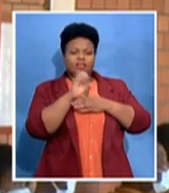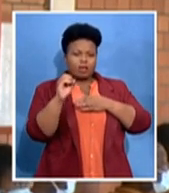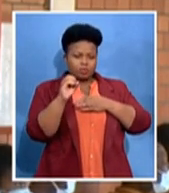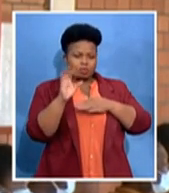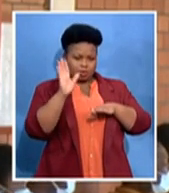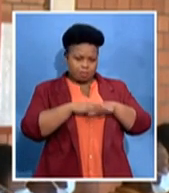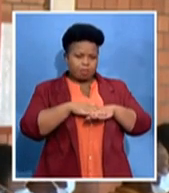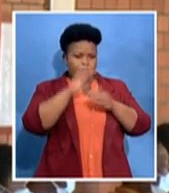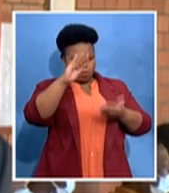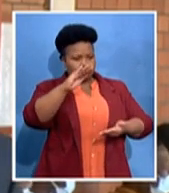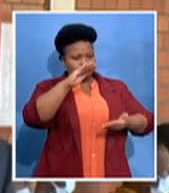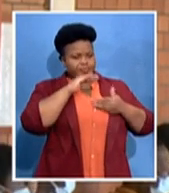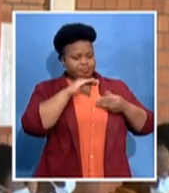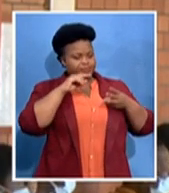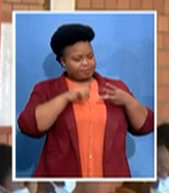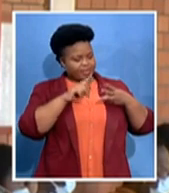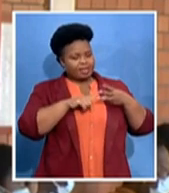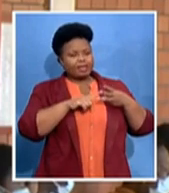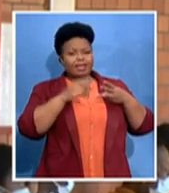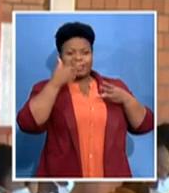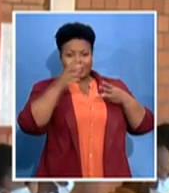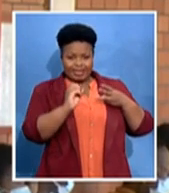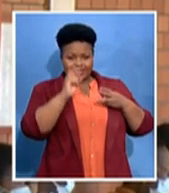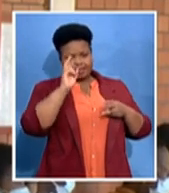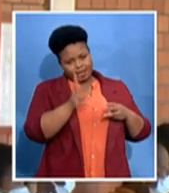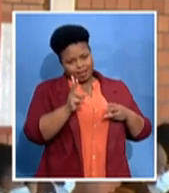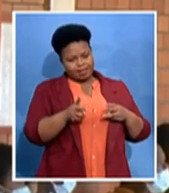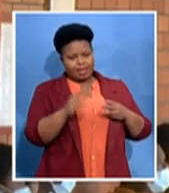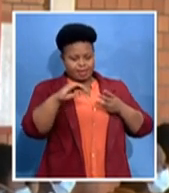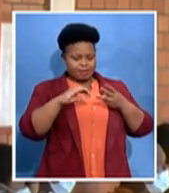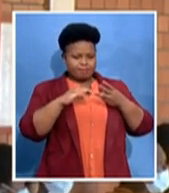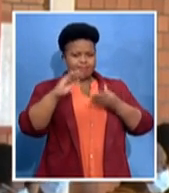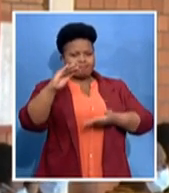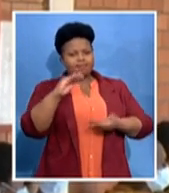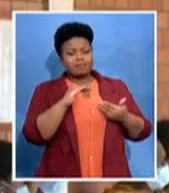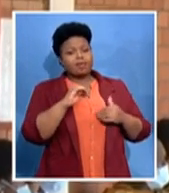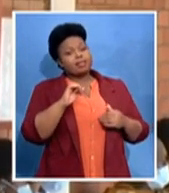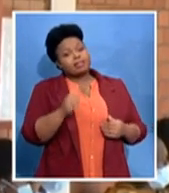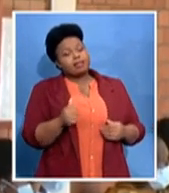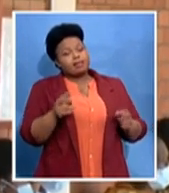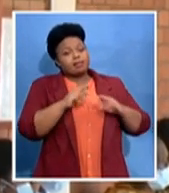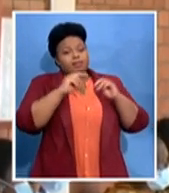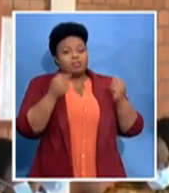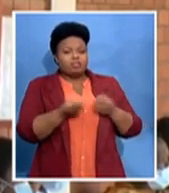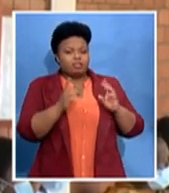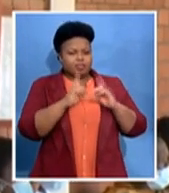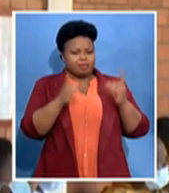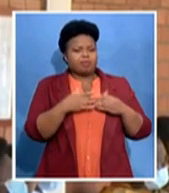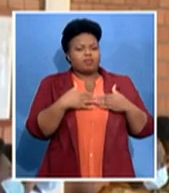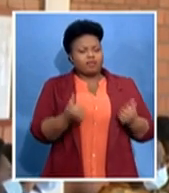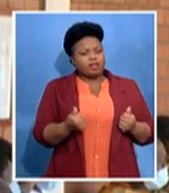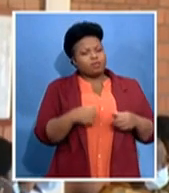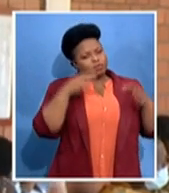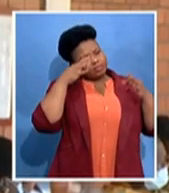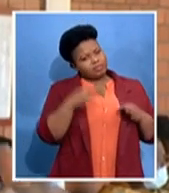that, the National Department of Health will decide how many are going to be distributed in the different